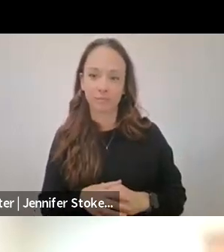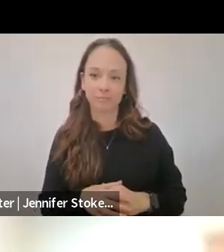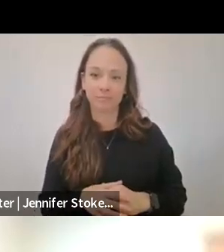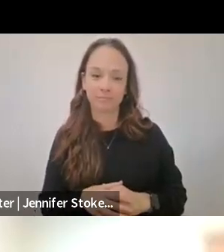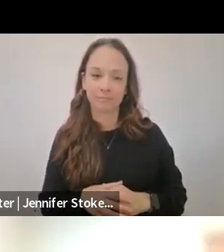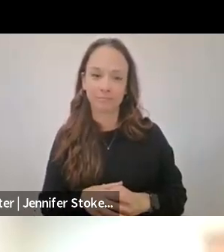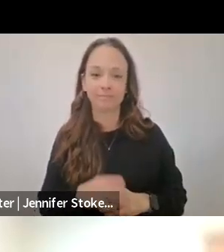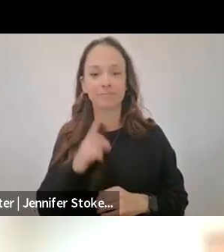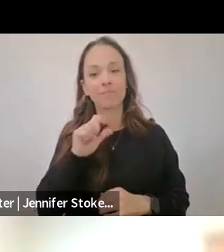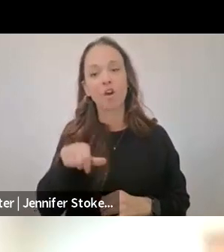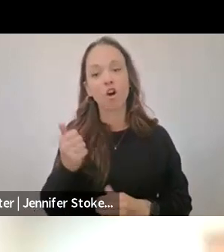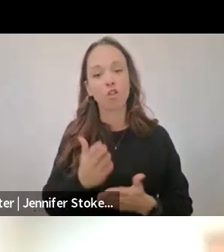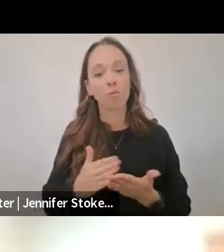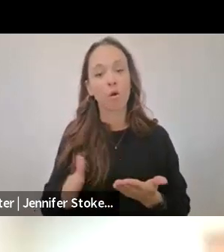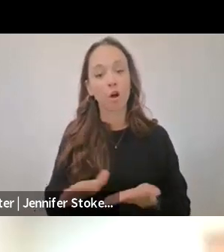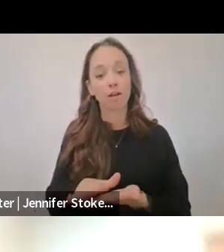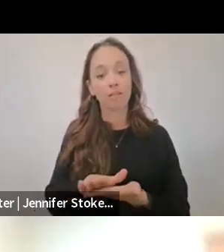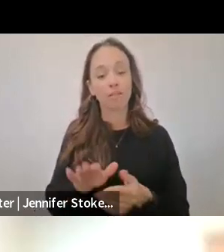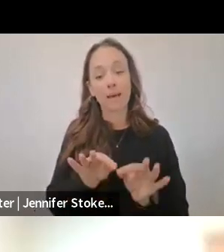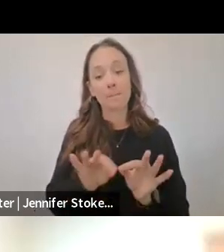the other part about plain language is it's